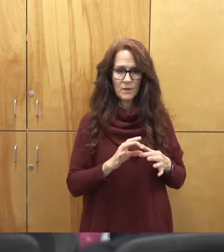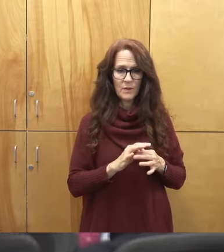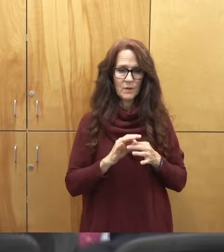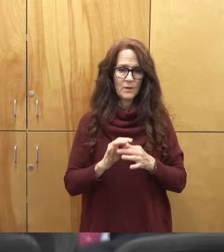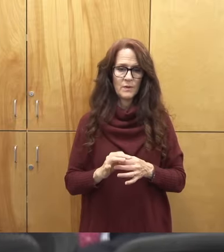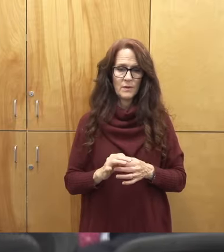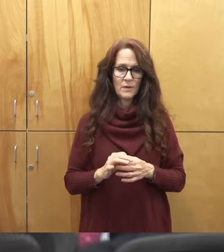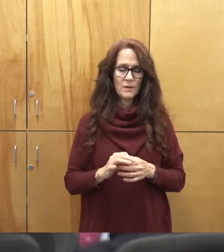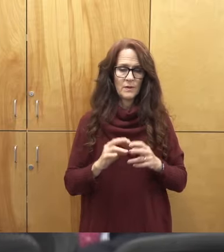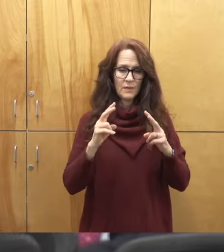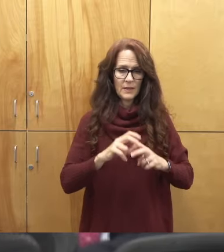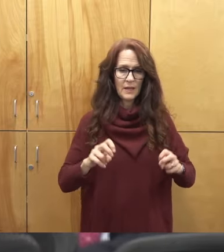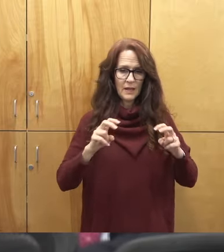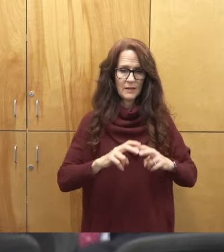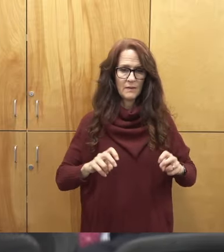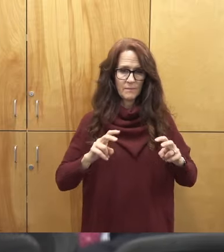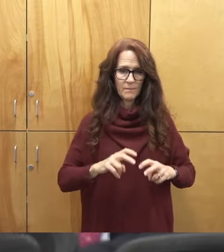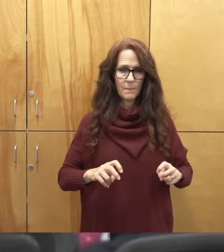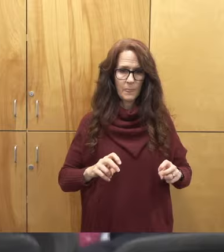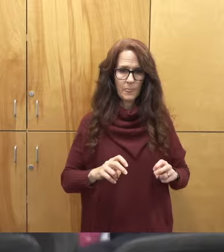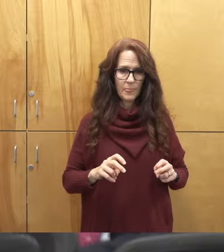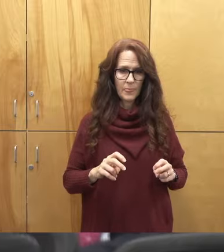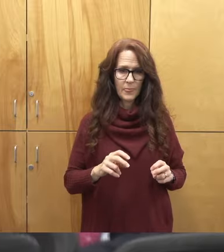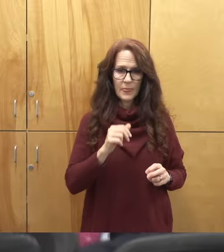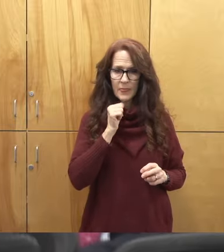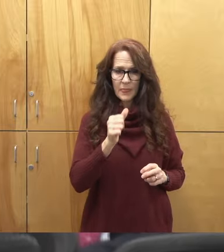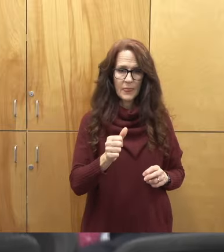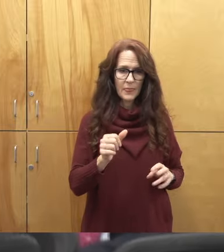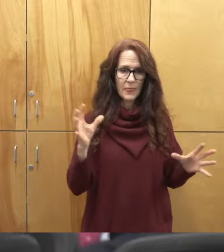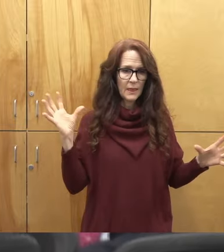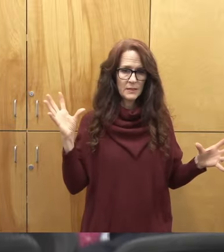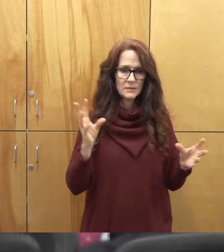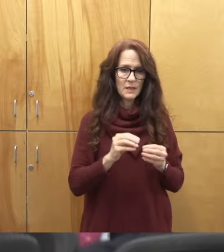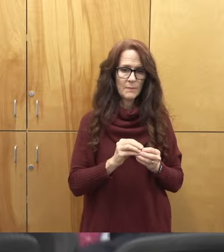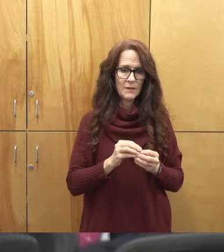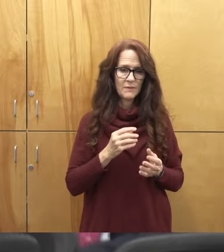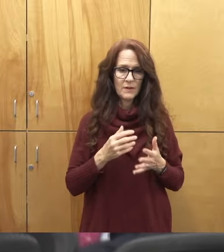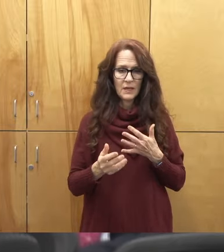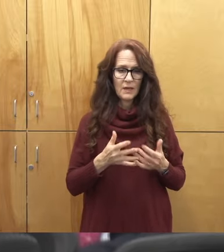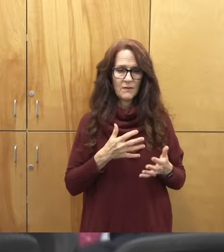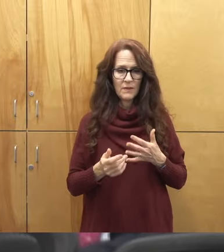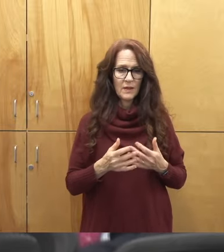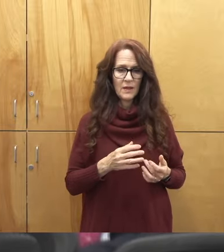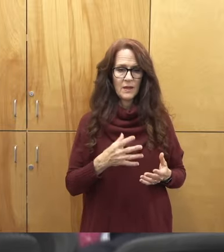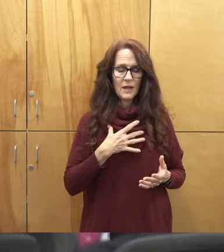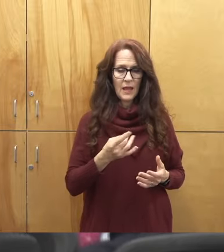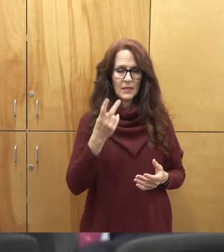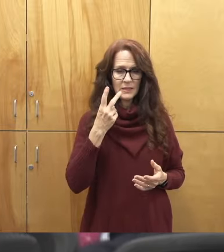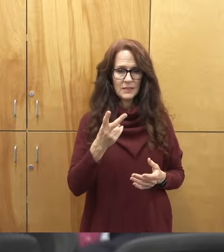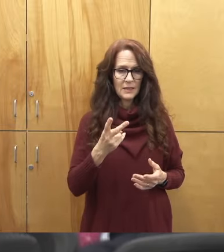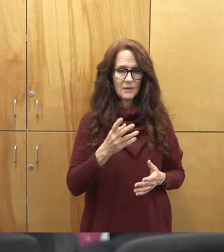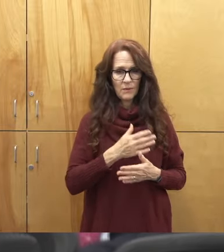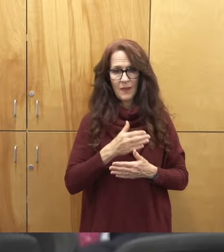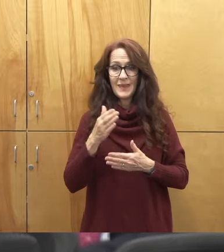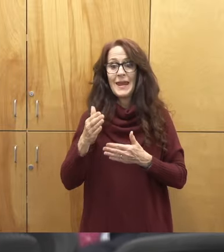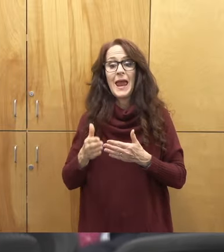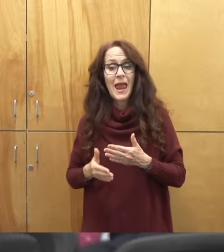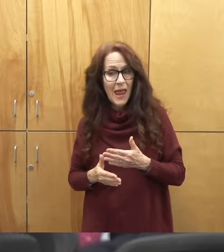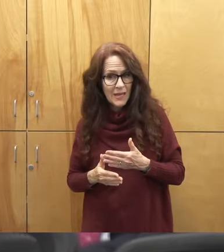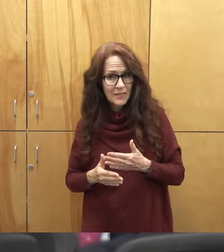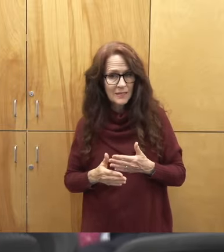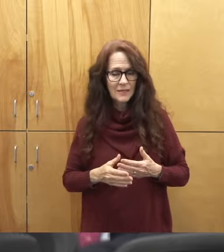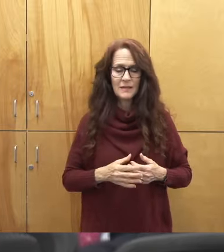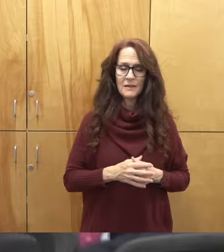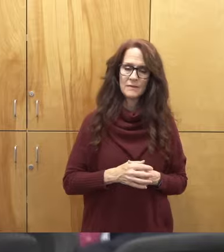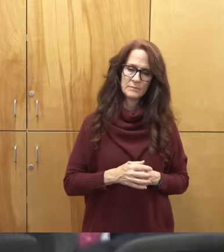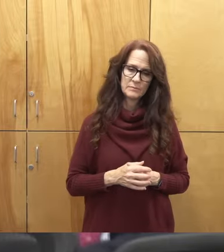the diagnostic is a diagnostic assessment. It's not summative. So although we would like to see where do they end at the end of the year,